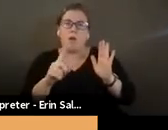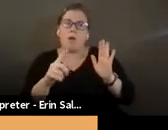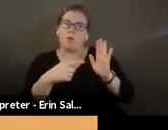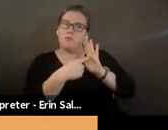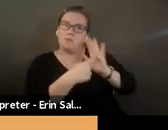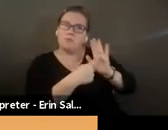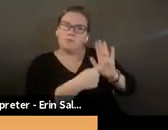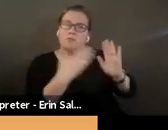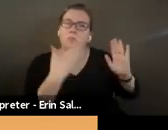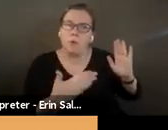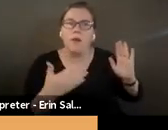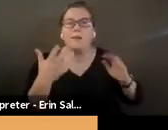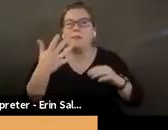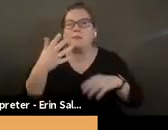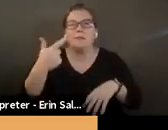as well as